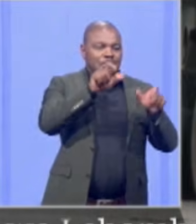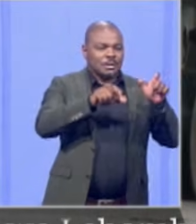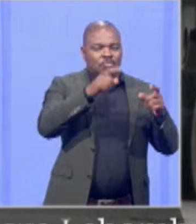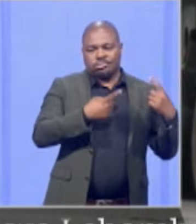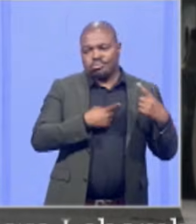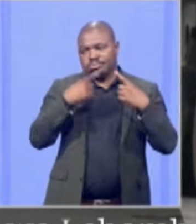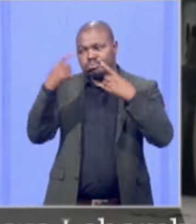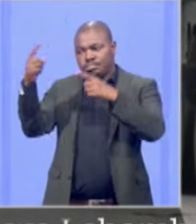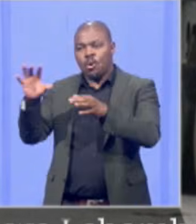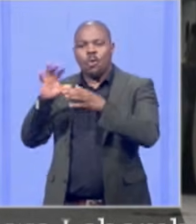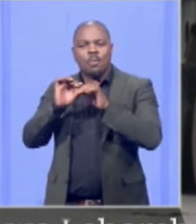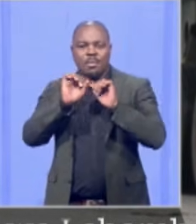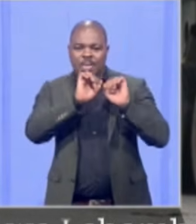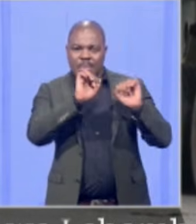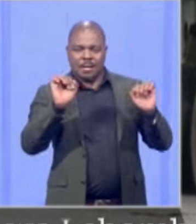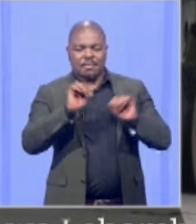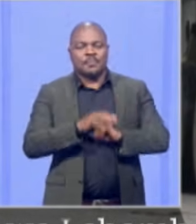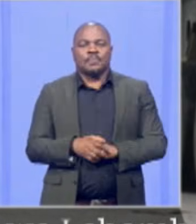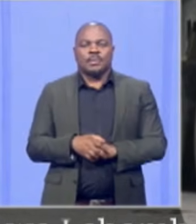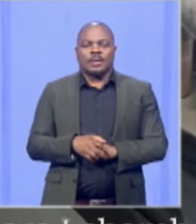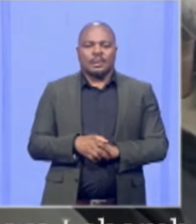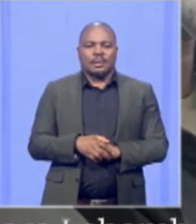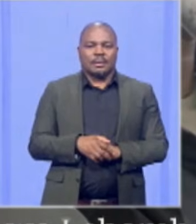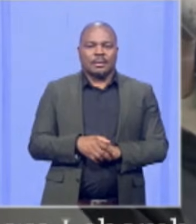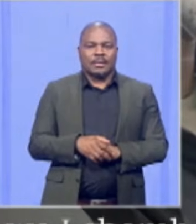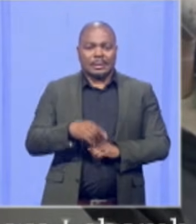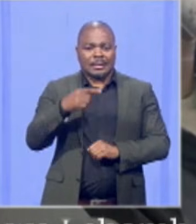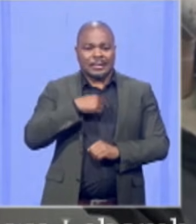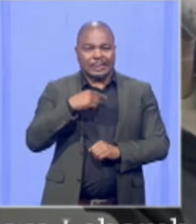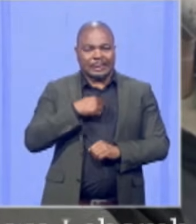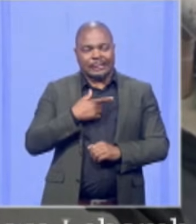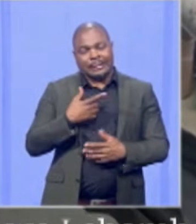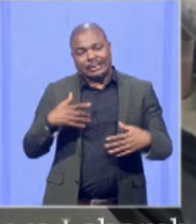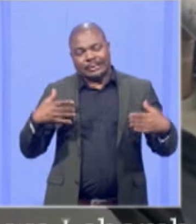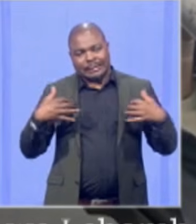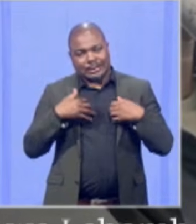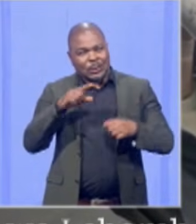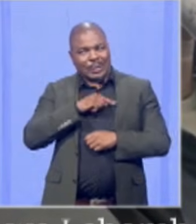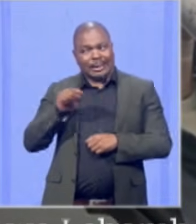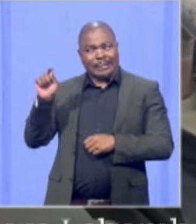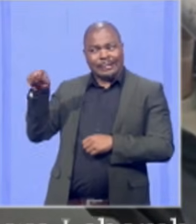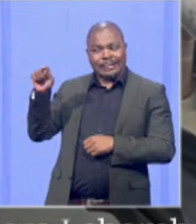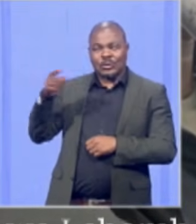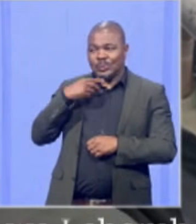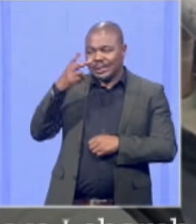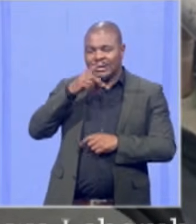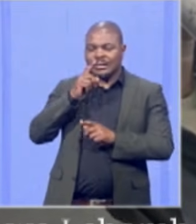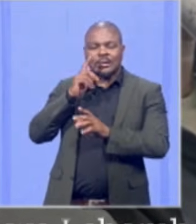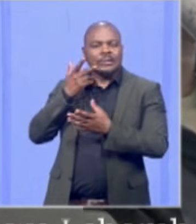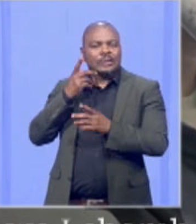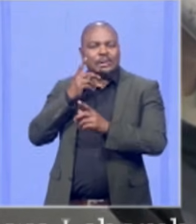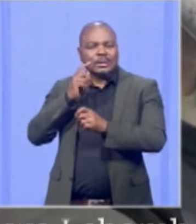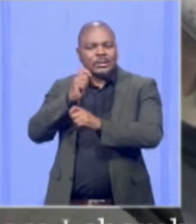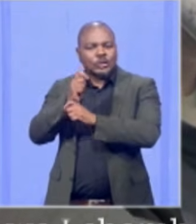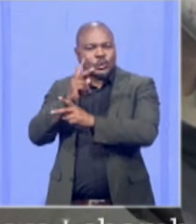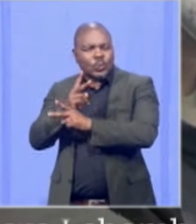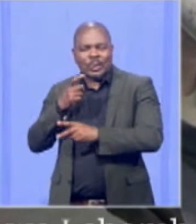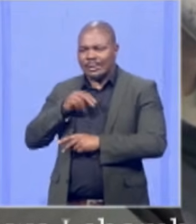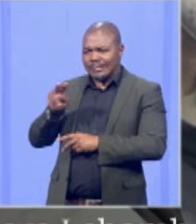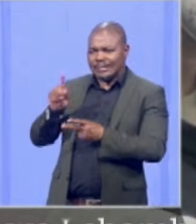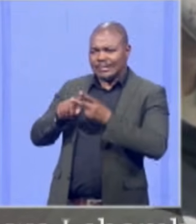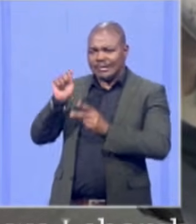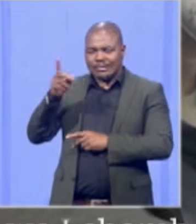jela Keresemose kwa gae. Now, I'm scared on that side because like when we see on the TikTok, on the television, the things the